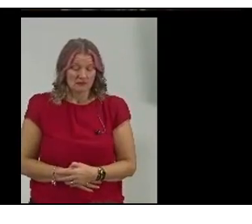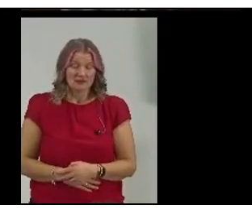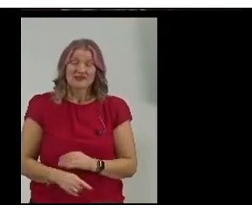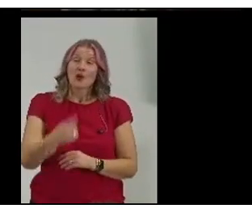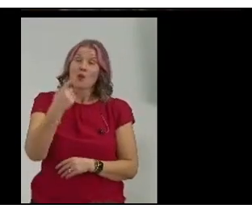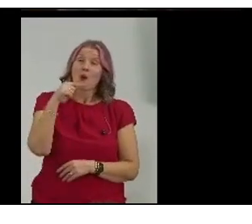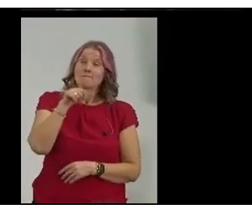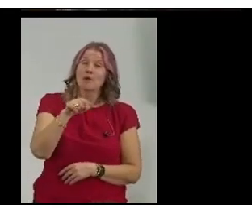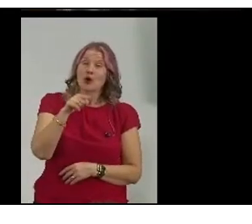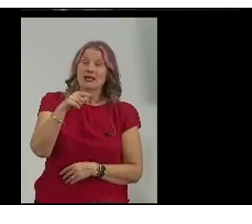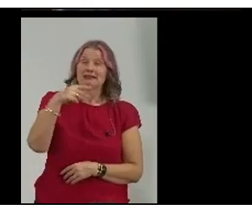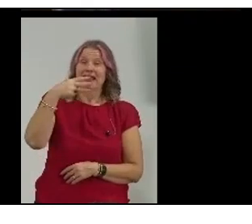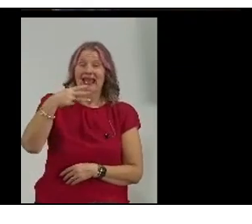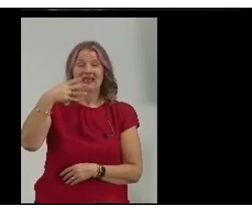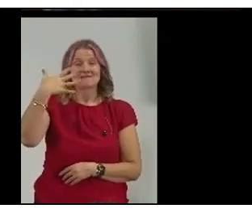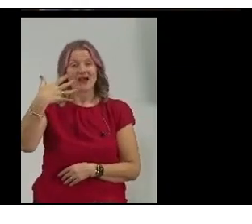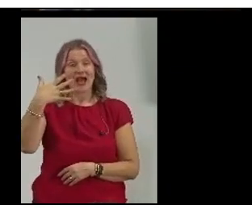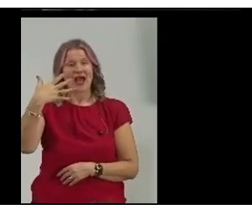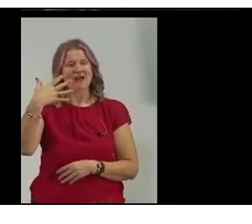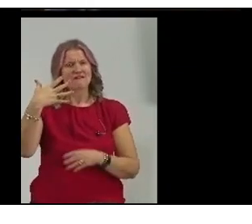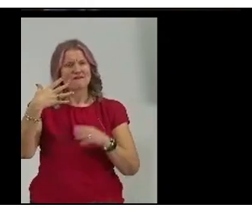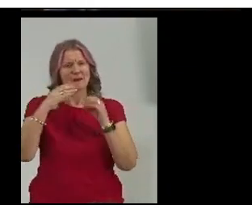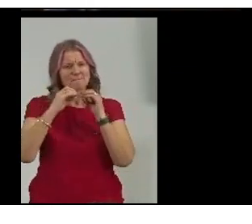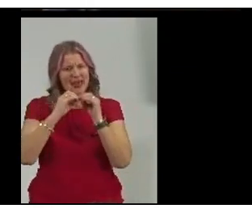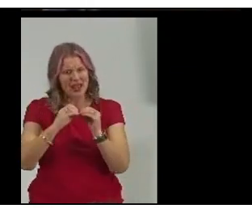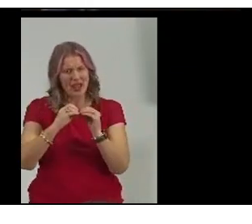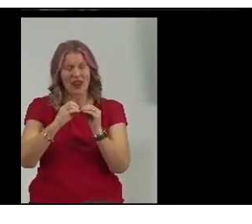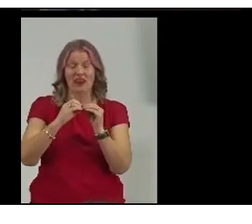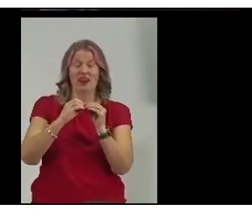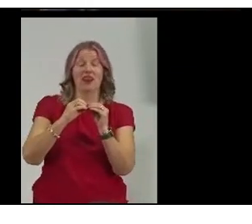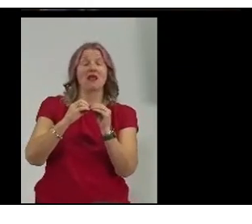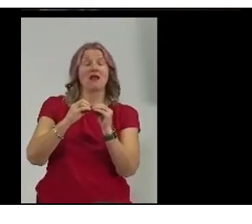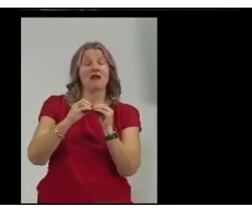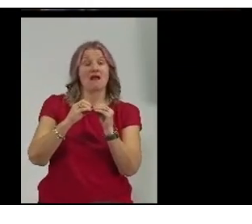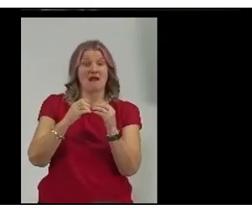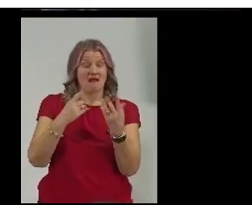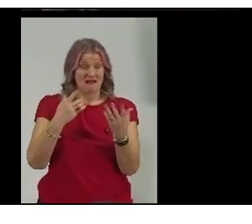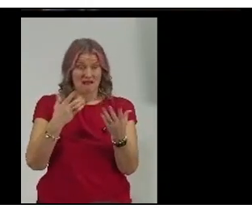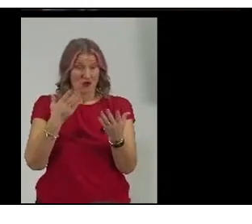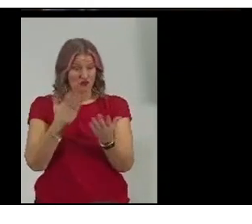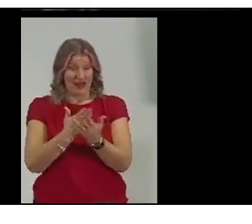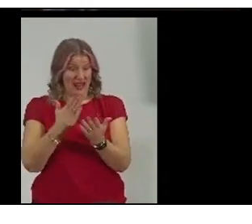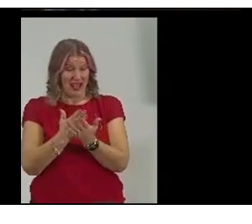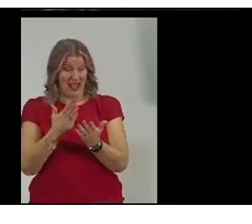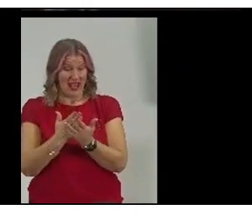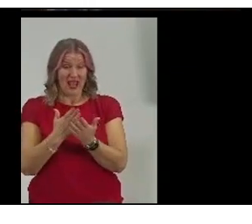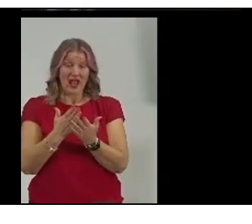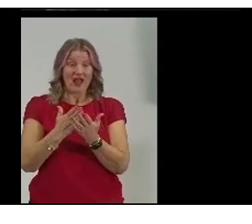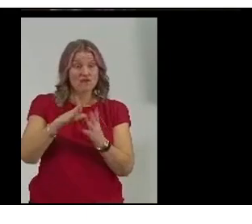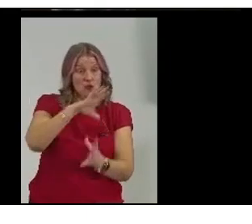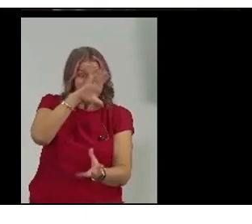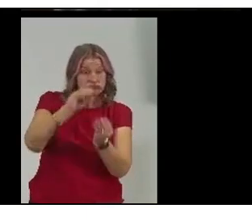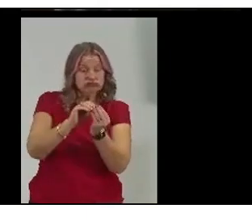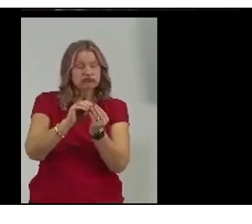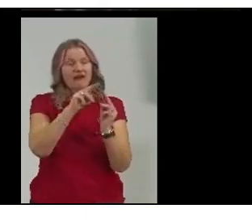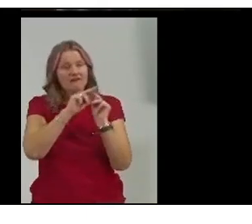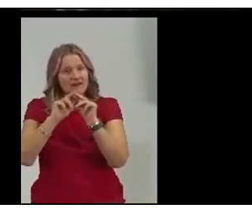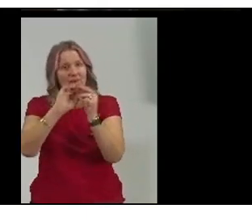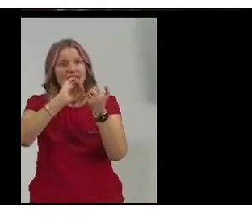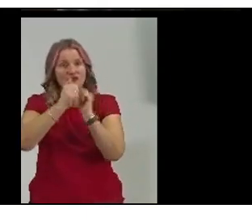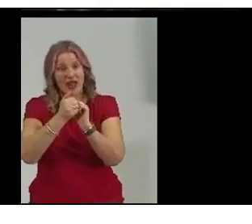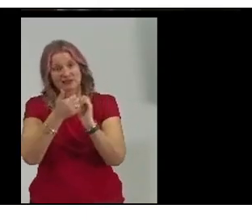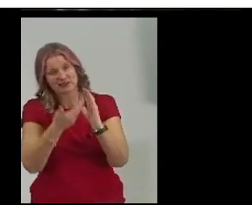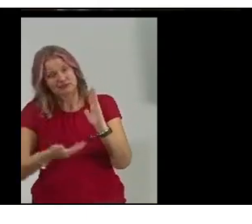1.85 billion people with disability globally, with a market worth of $1.9 trillion. And if you add their family and friends, that's